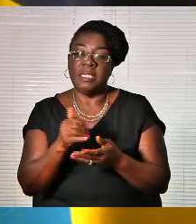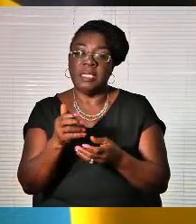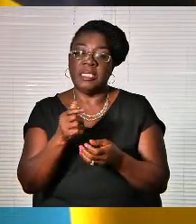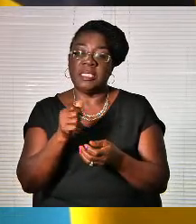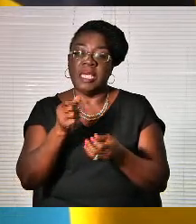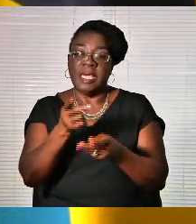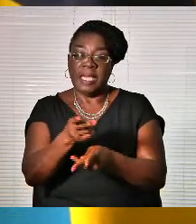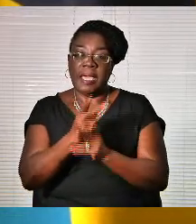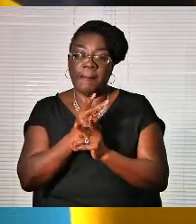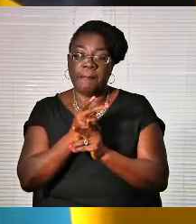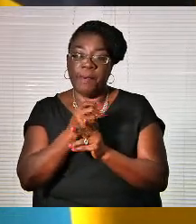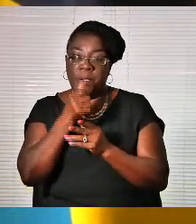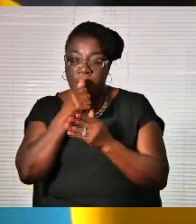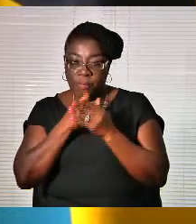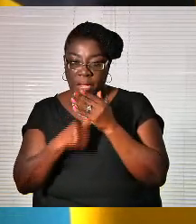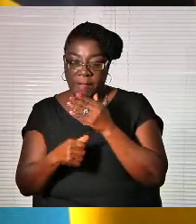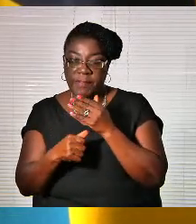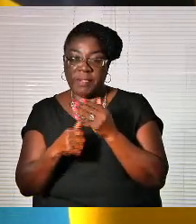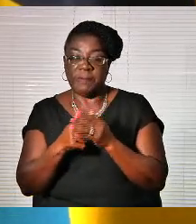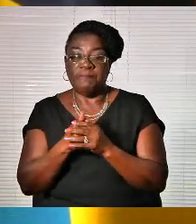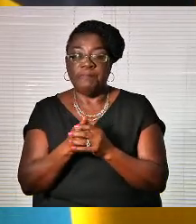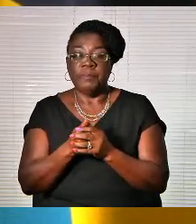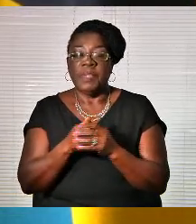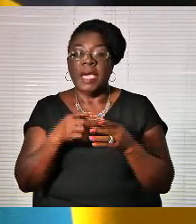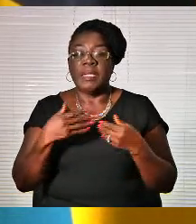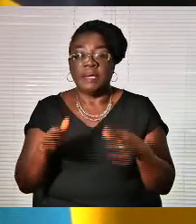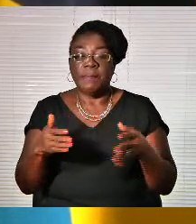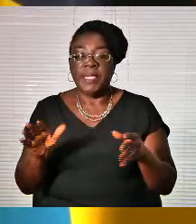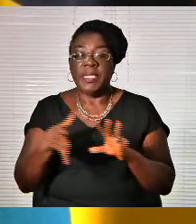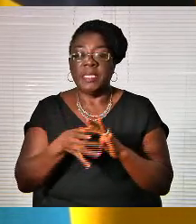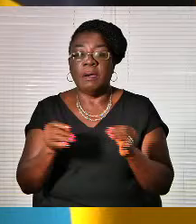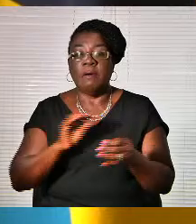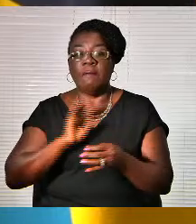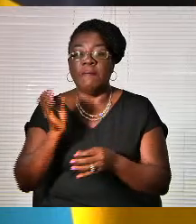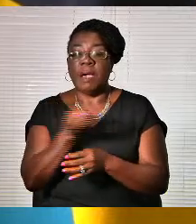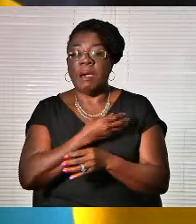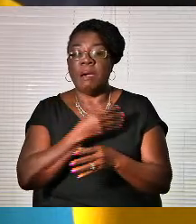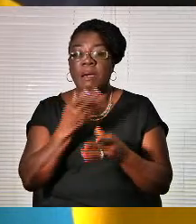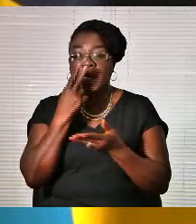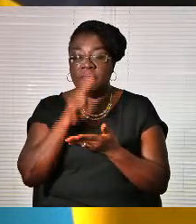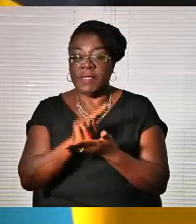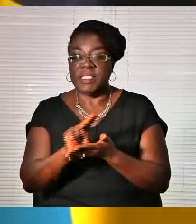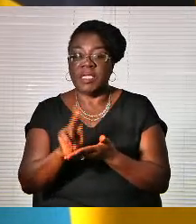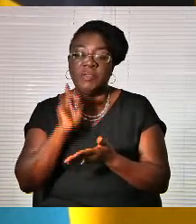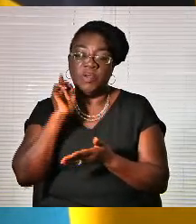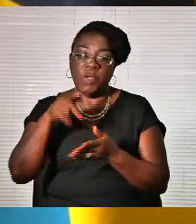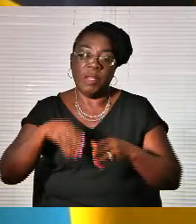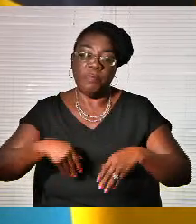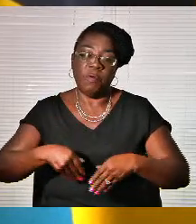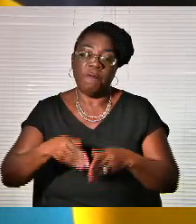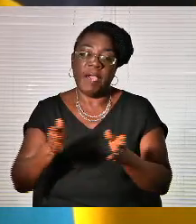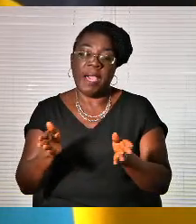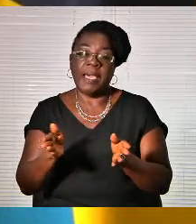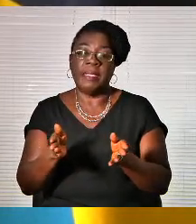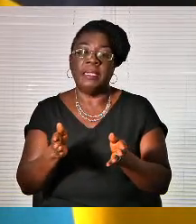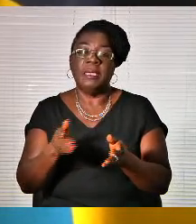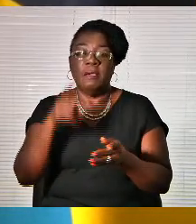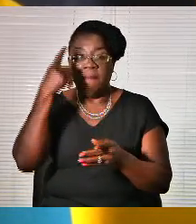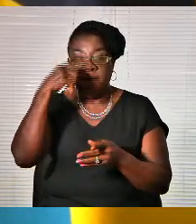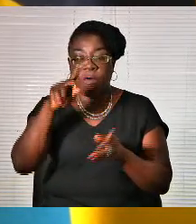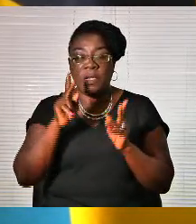confidentiality. At the completion of our investigations, we will provide for the persons making those